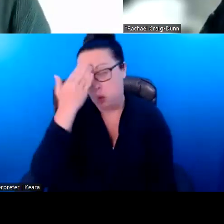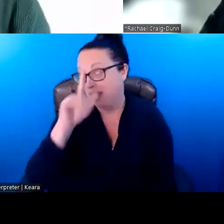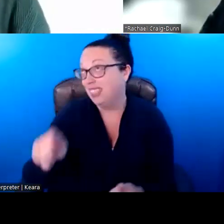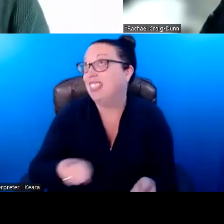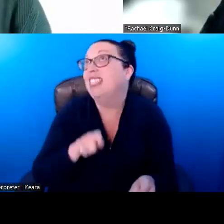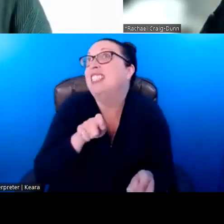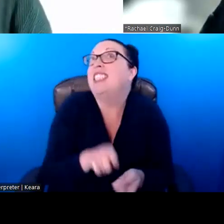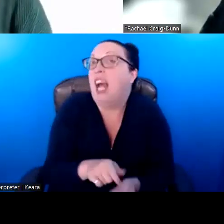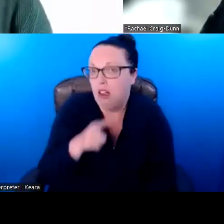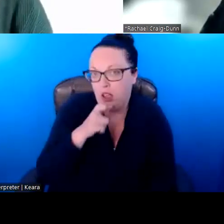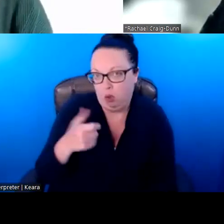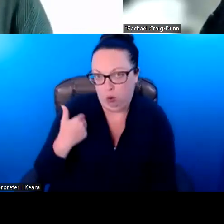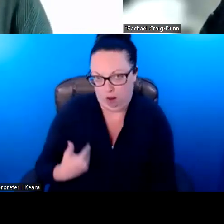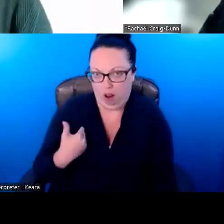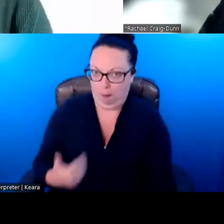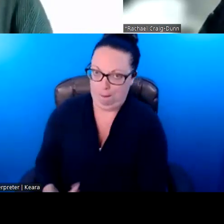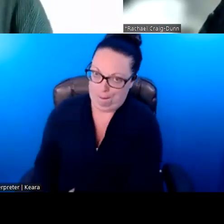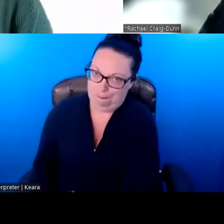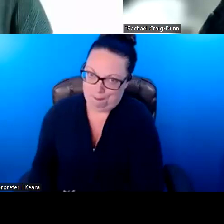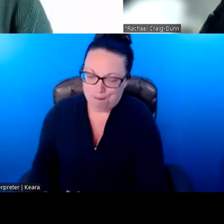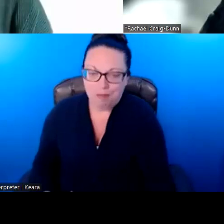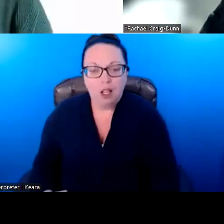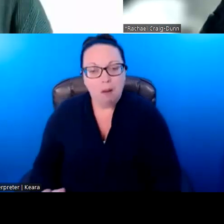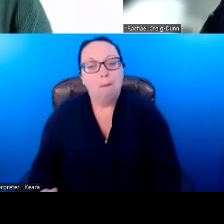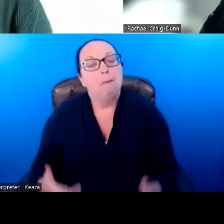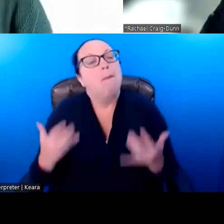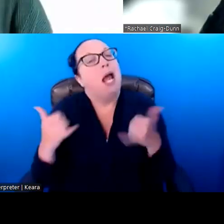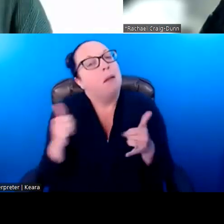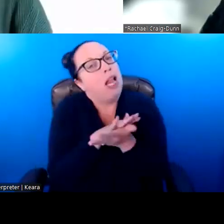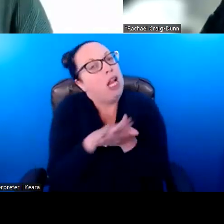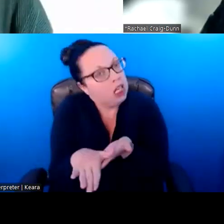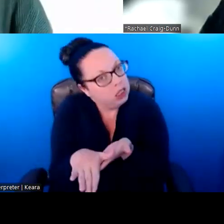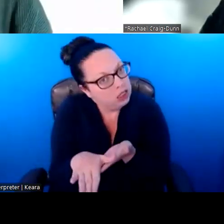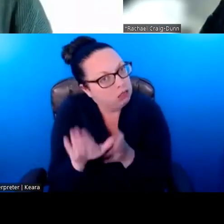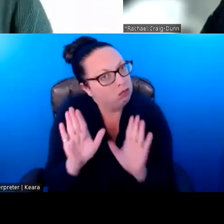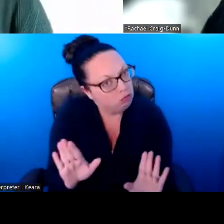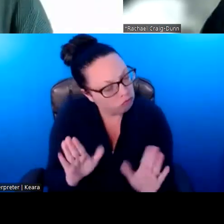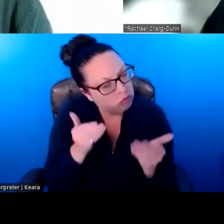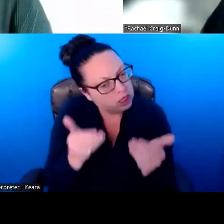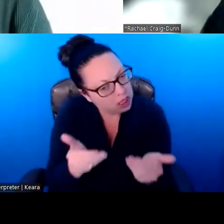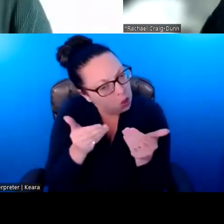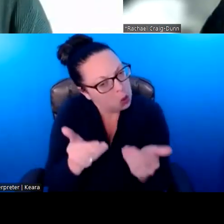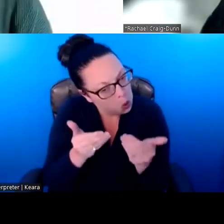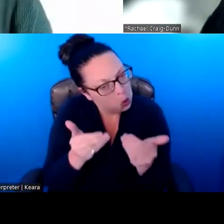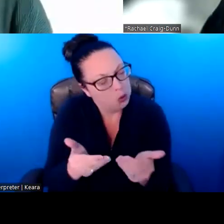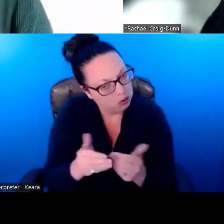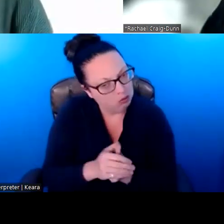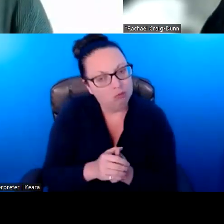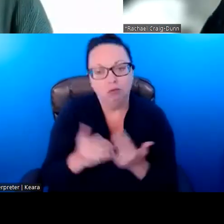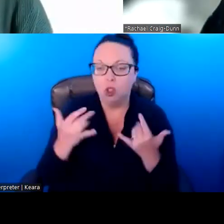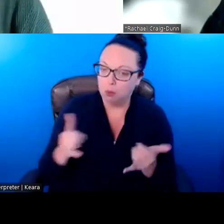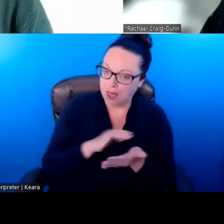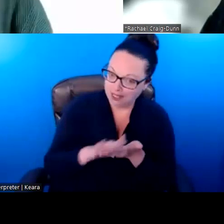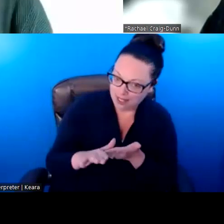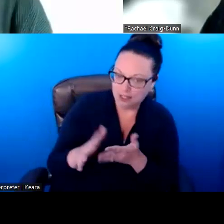am, but you know what? I play nice in the sandbox though. And when you play nice in the sandbox, you get